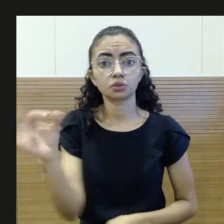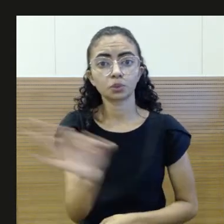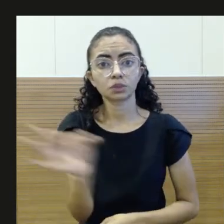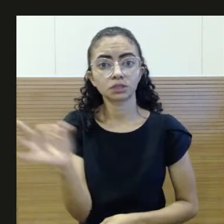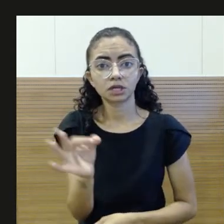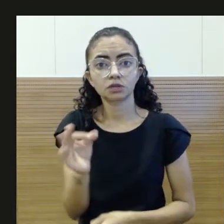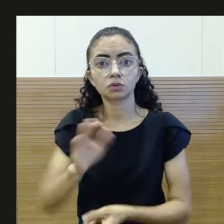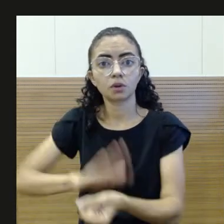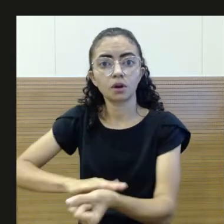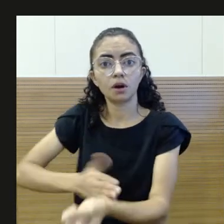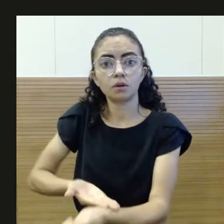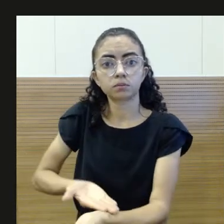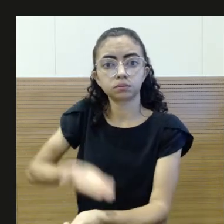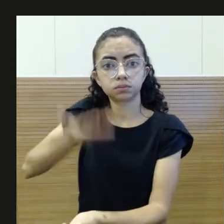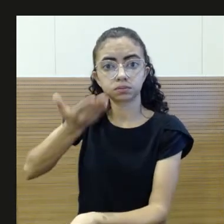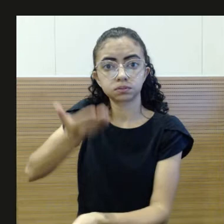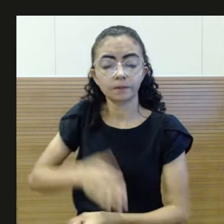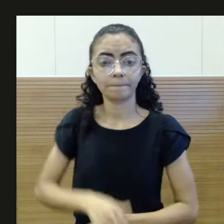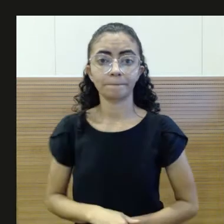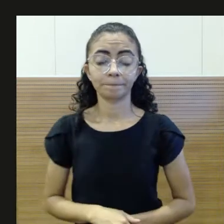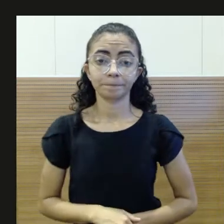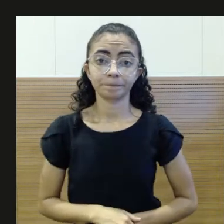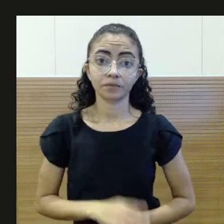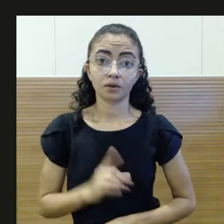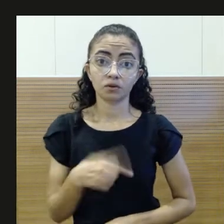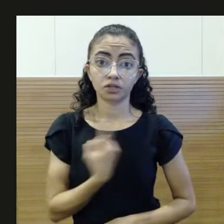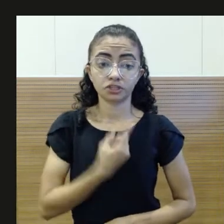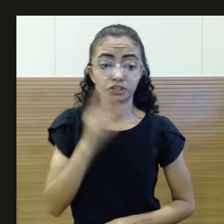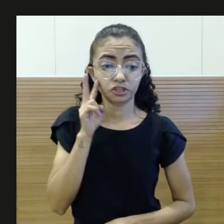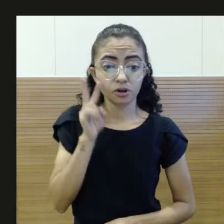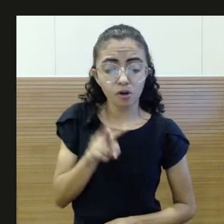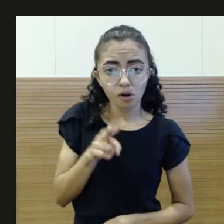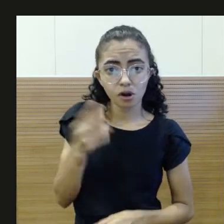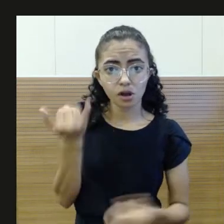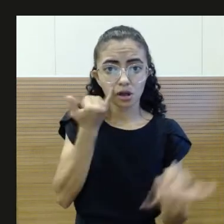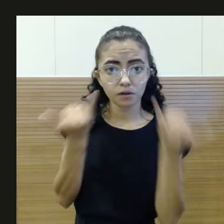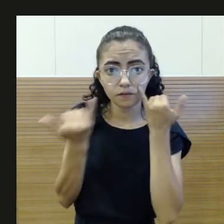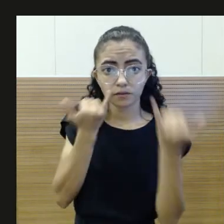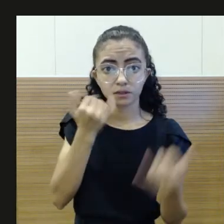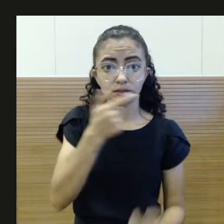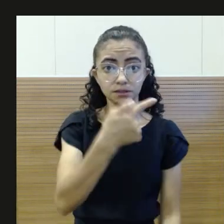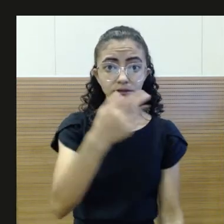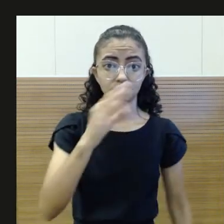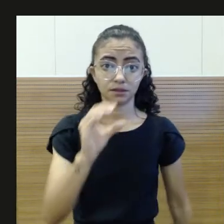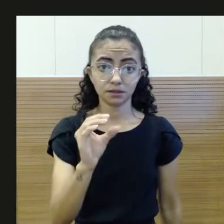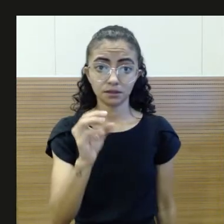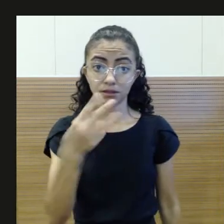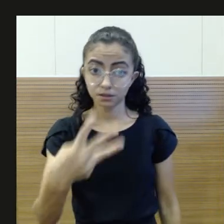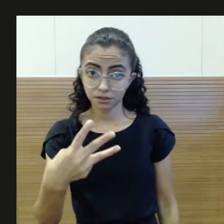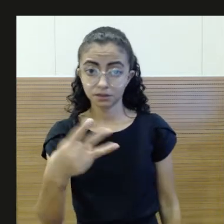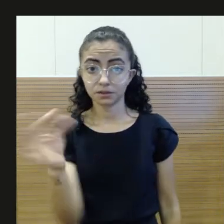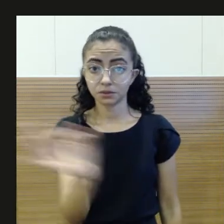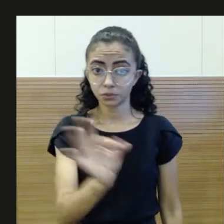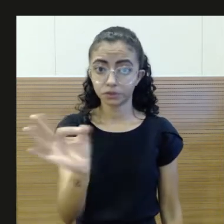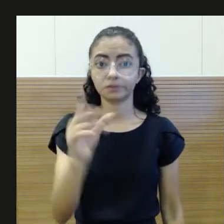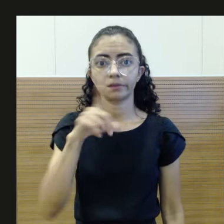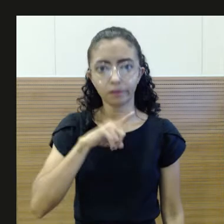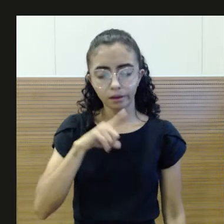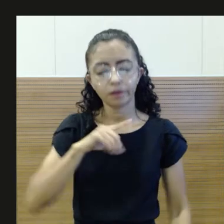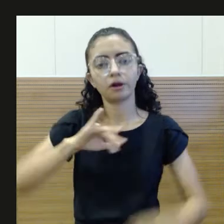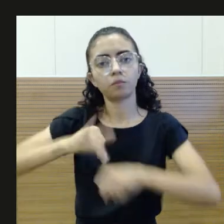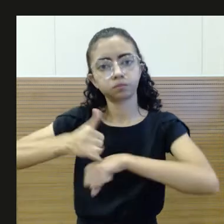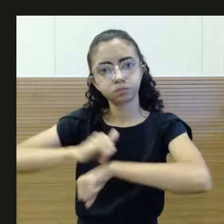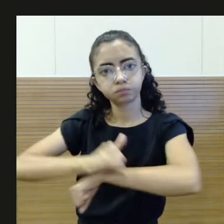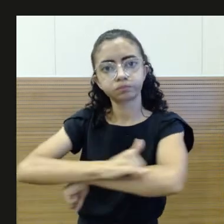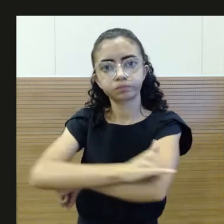of the points is to see that food is much more than the intake of foods. The nutrients are in the foods, but upon